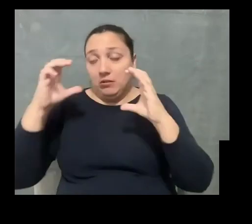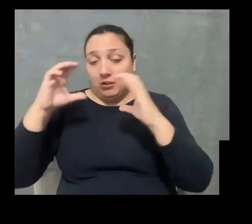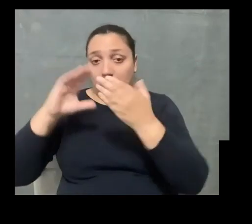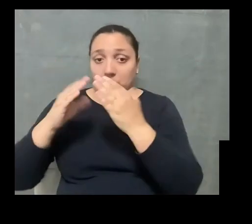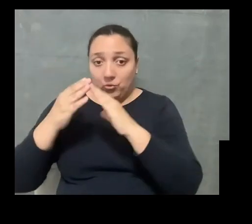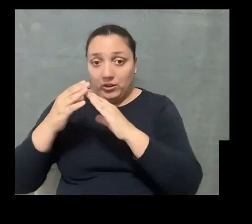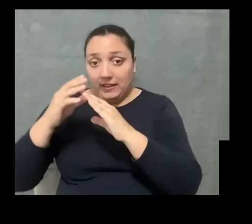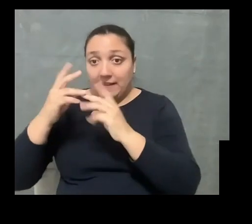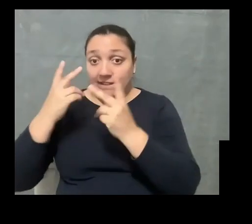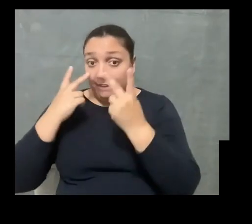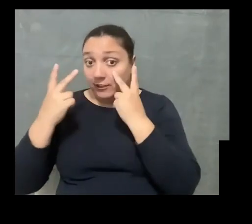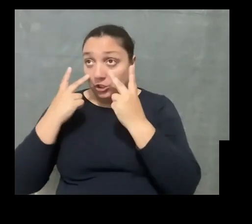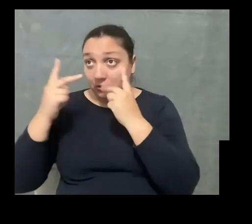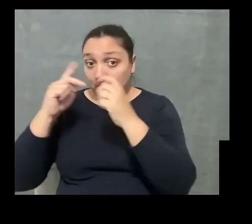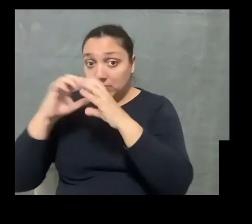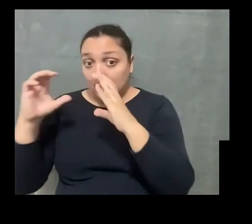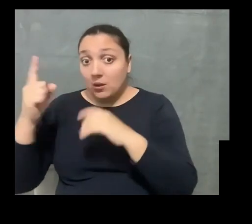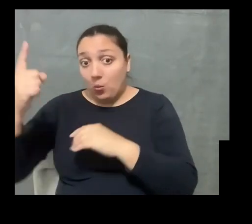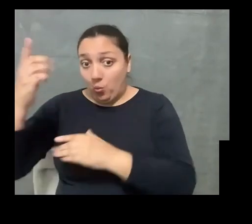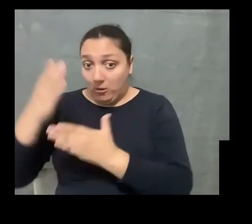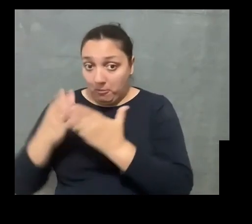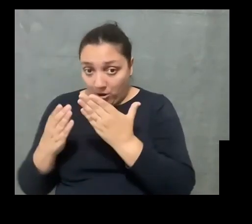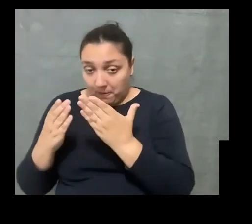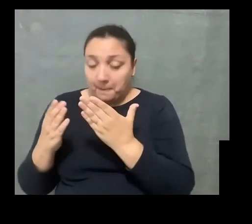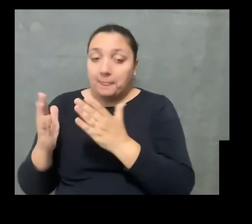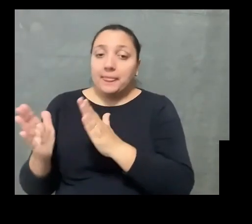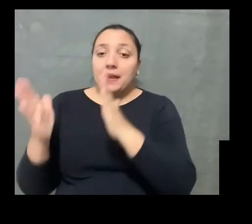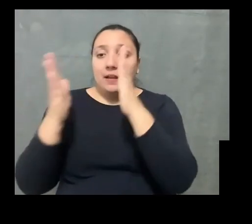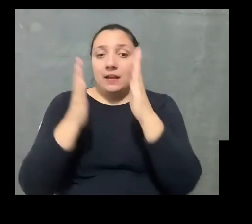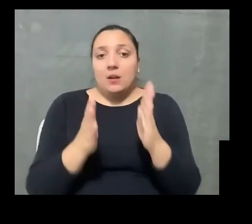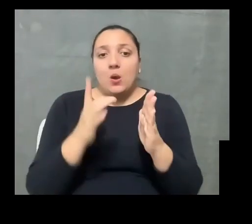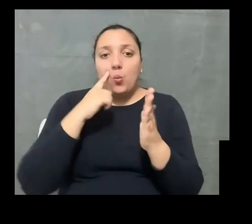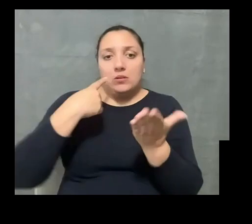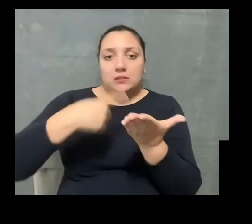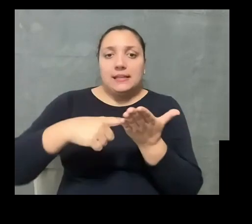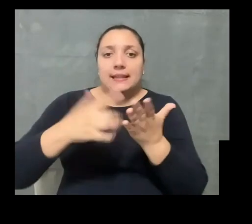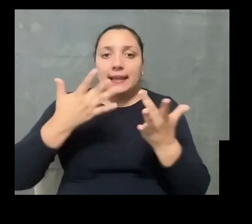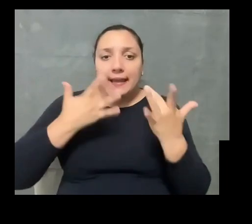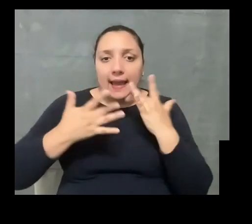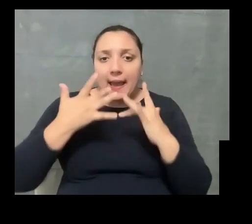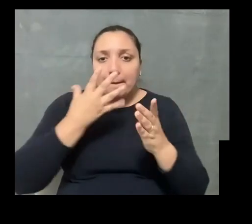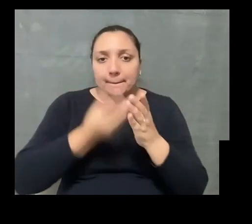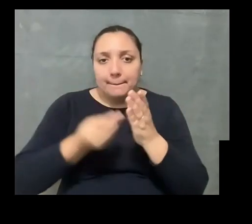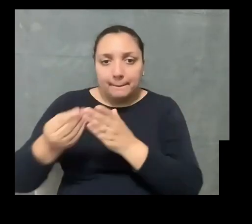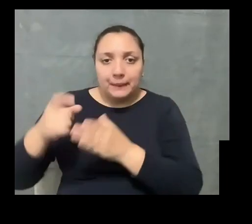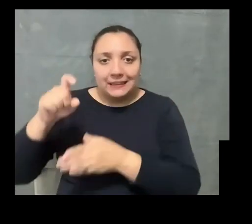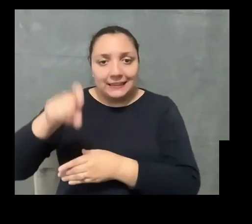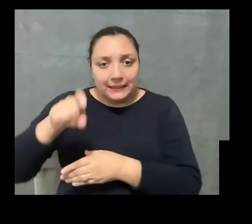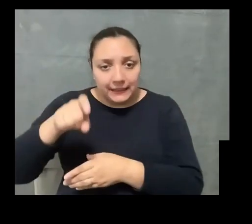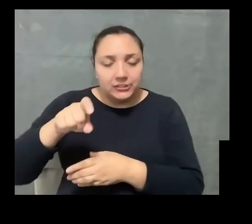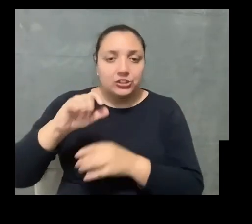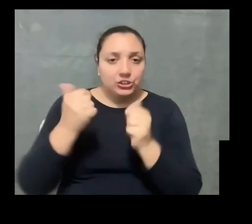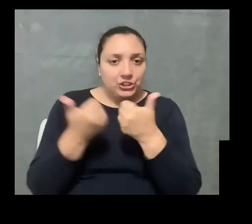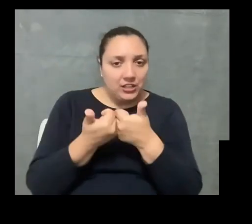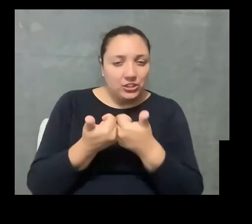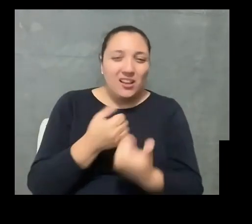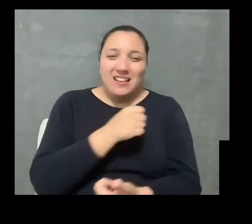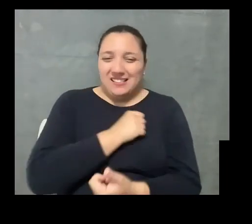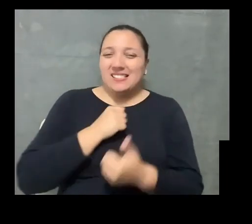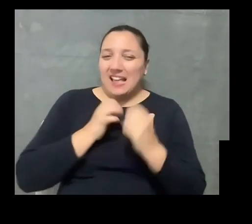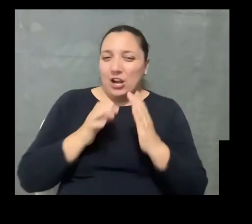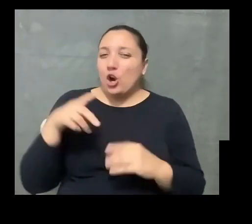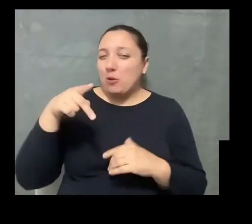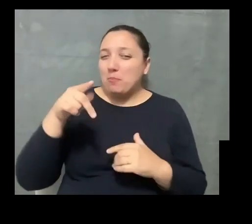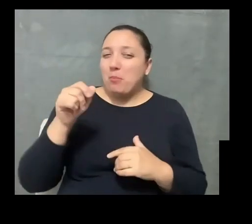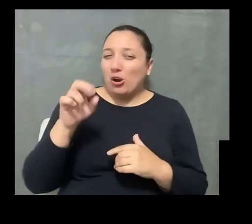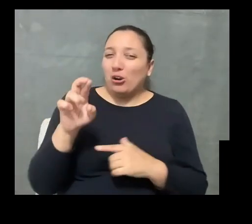of the plan. We'll start to talk about the gaps, the needs, the challenges. I think Senator Parker said that he hears